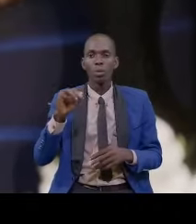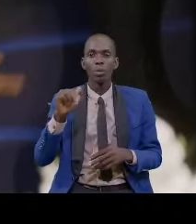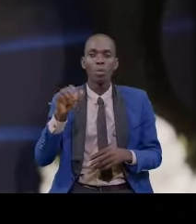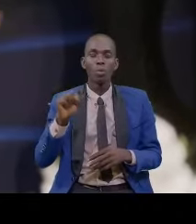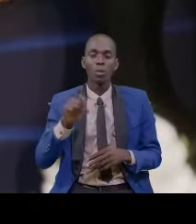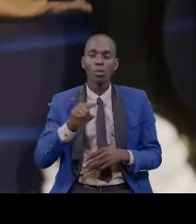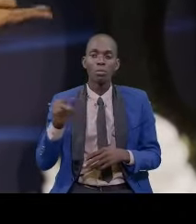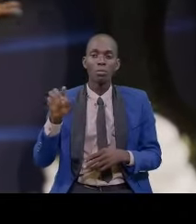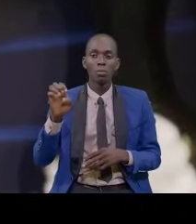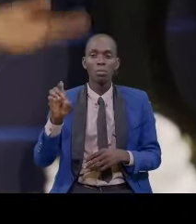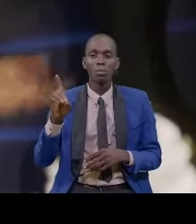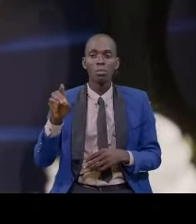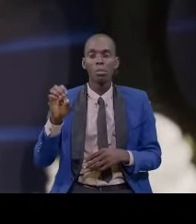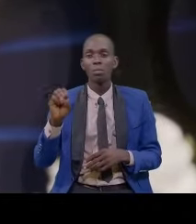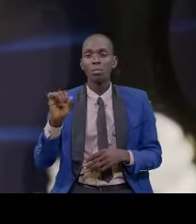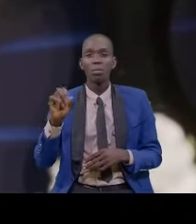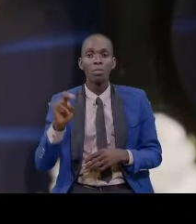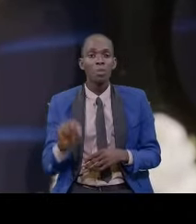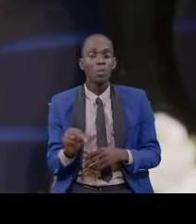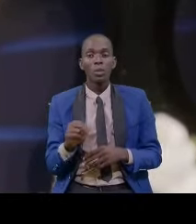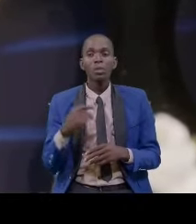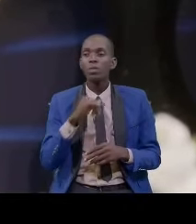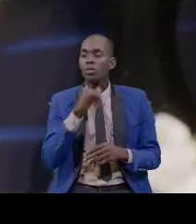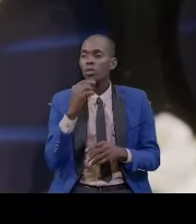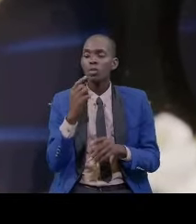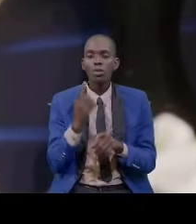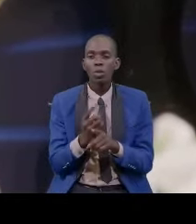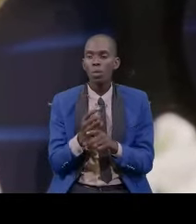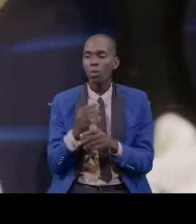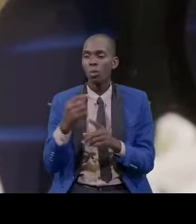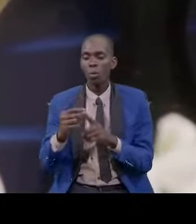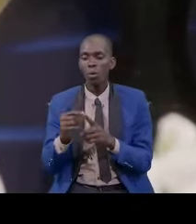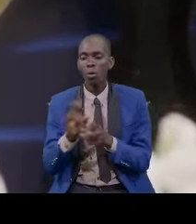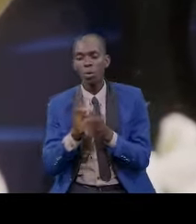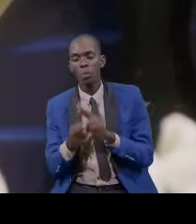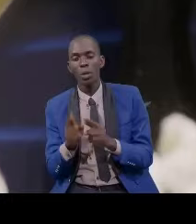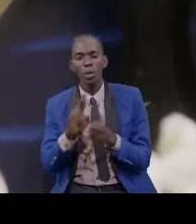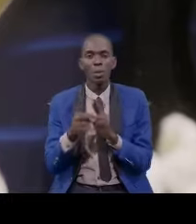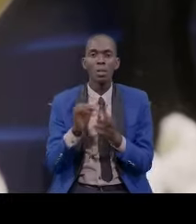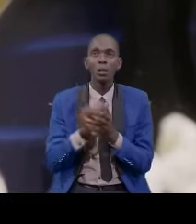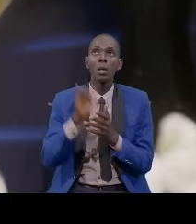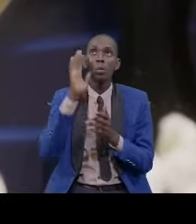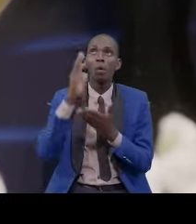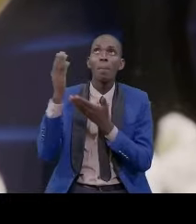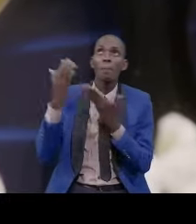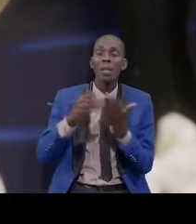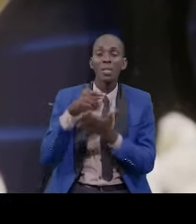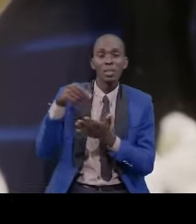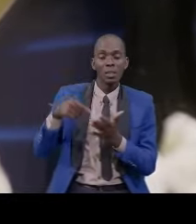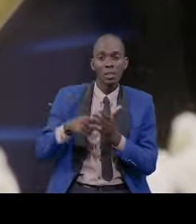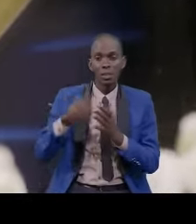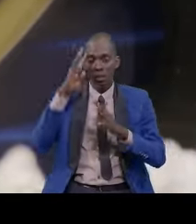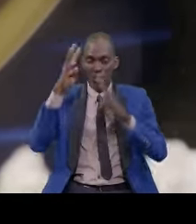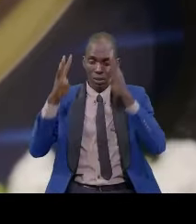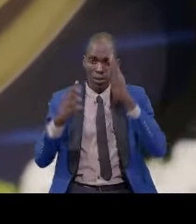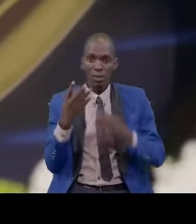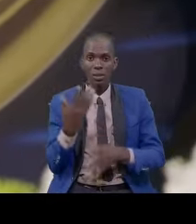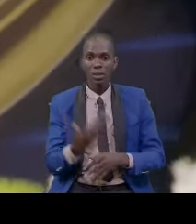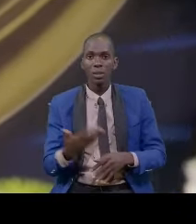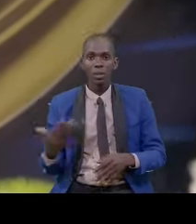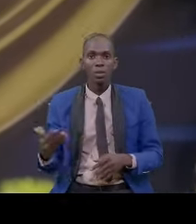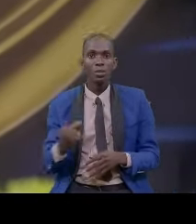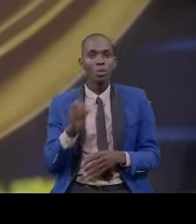today, when we read the Bible and when we look at political issues, we look at economic issues, we will not be able to reason properly if they didn't